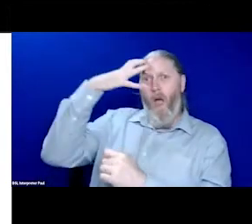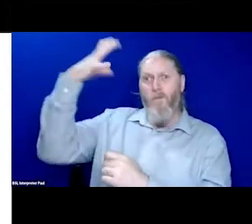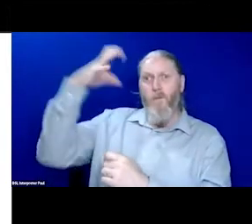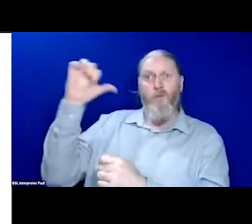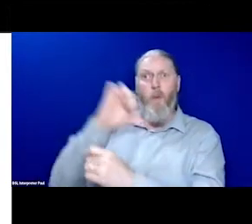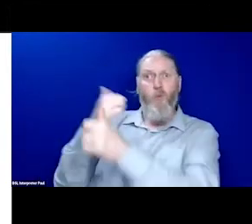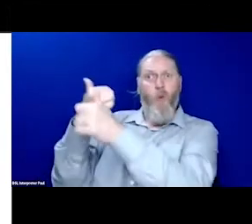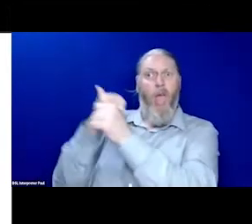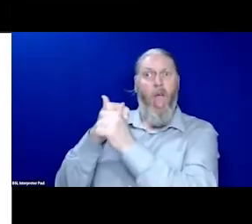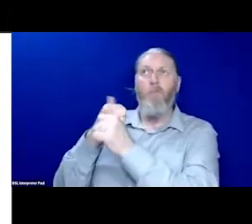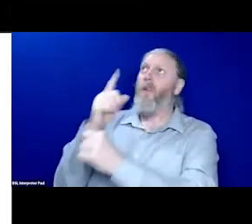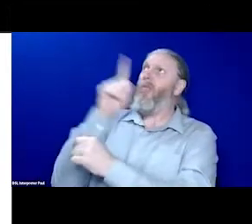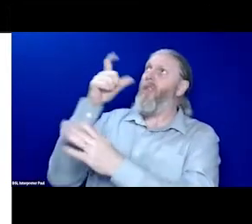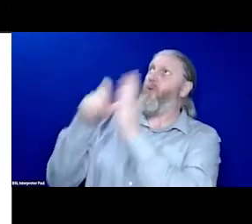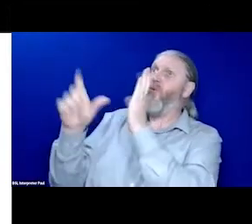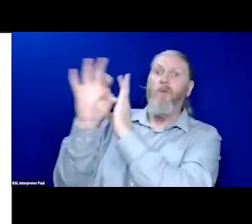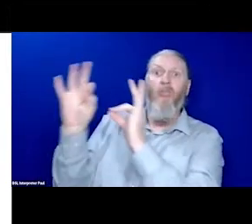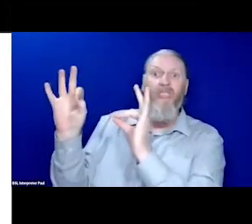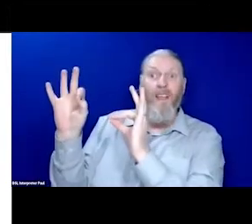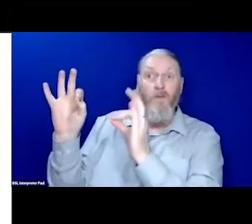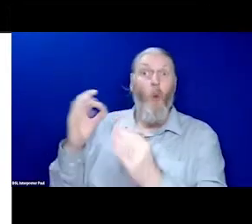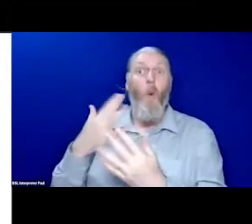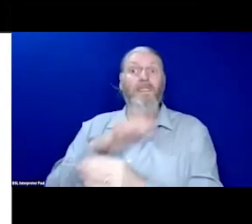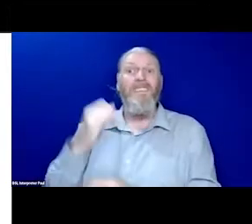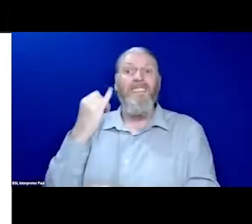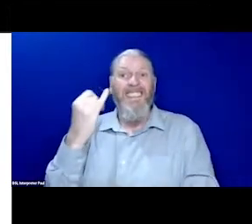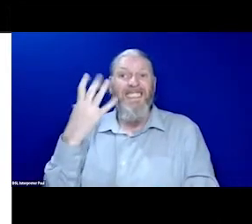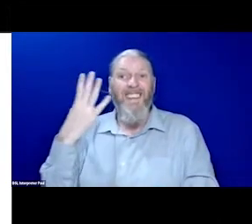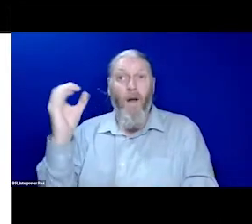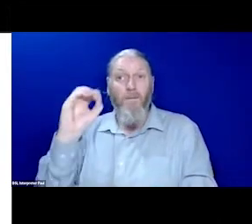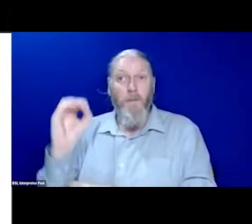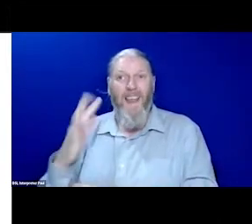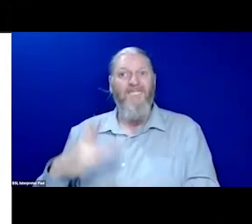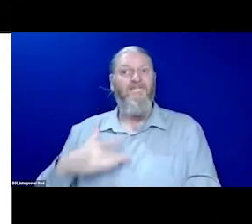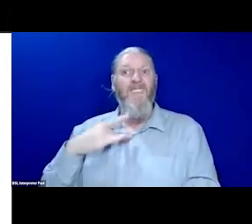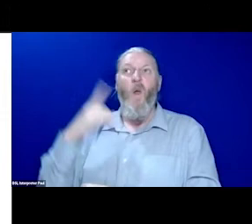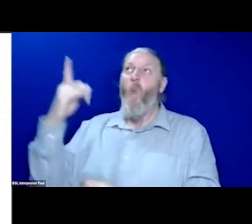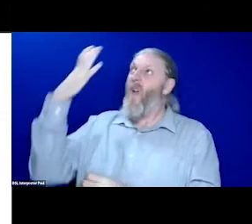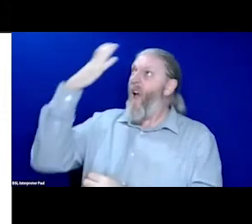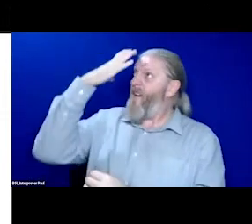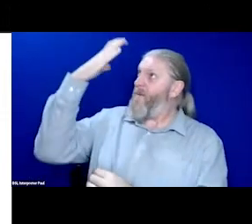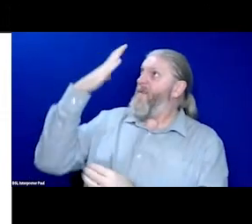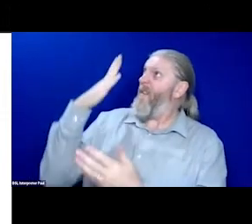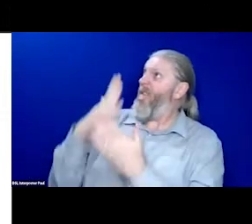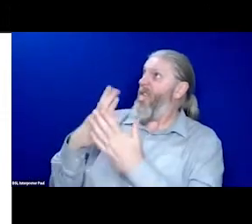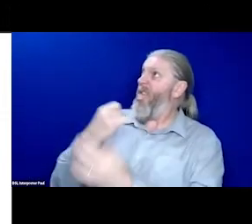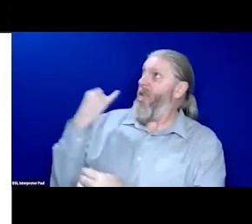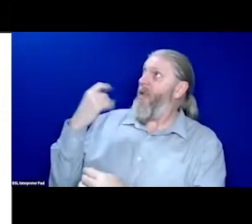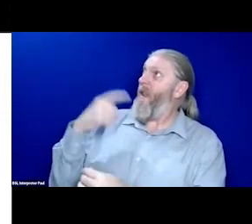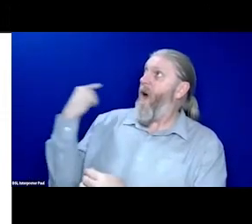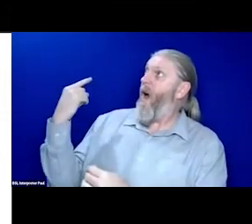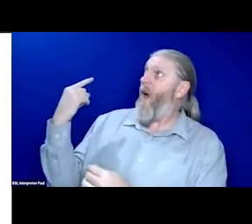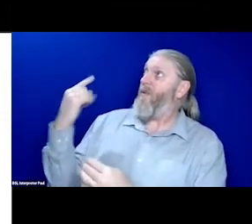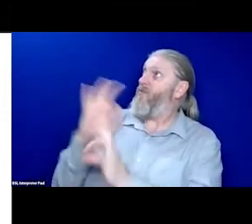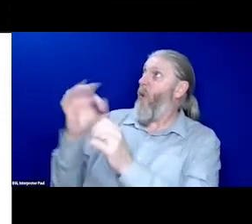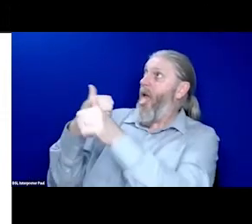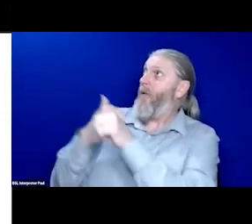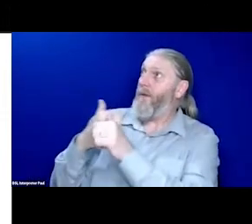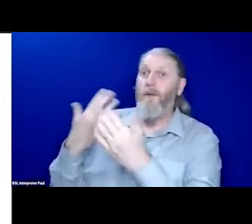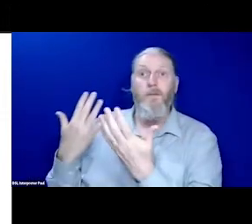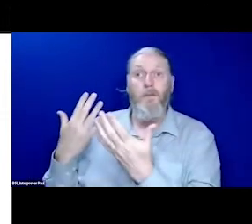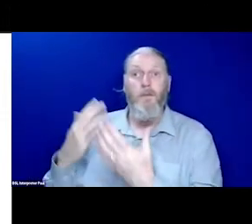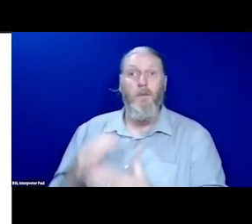nearly 60% felt governments were betraying them. Next slide. We're also seeing this in the UK. So we did a survey